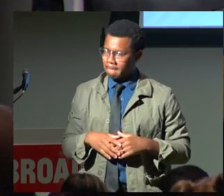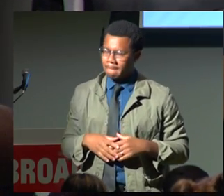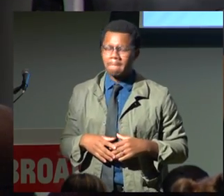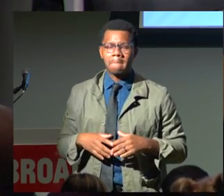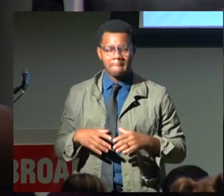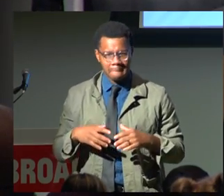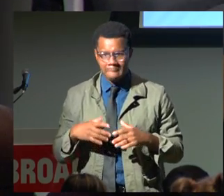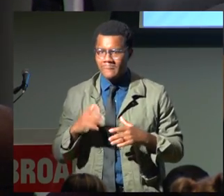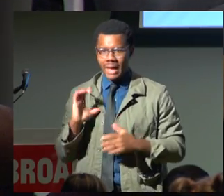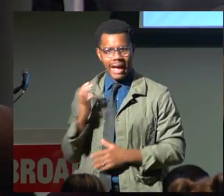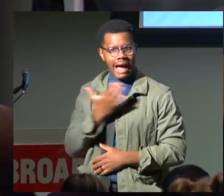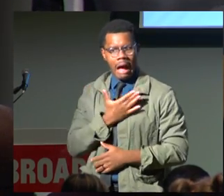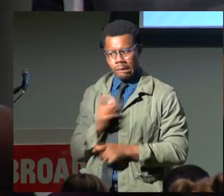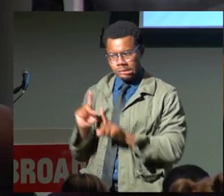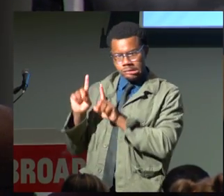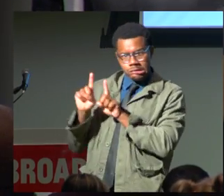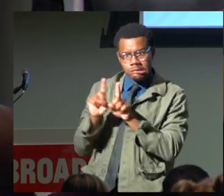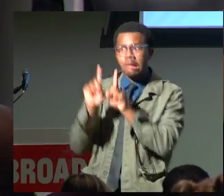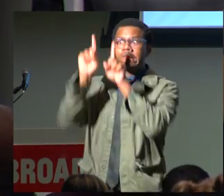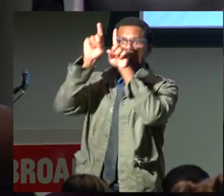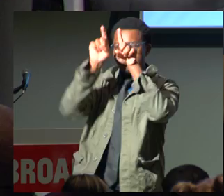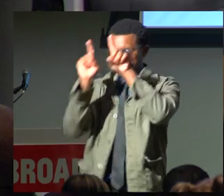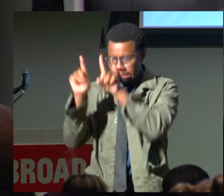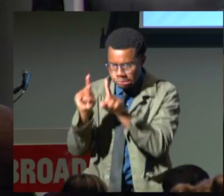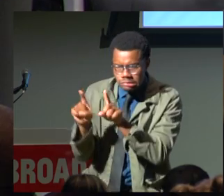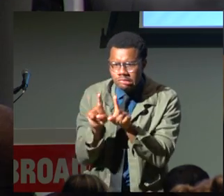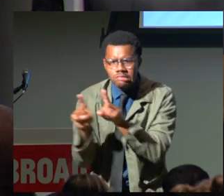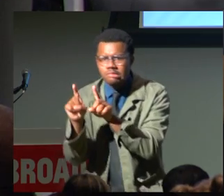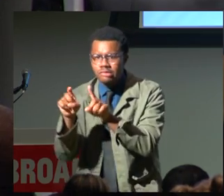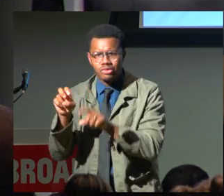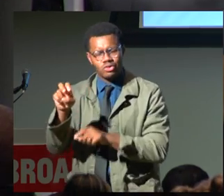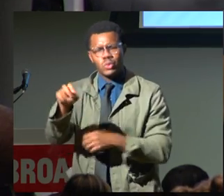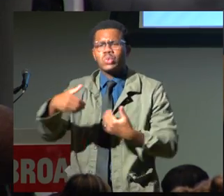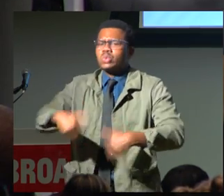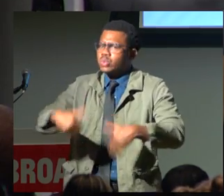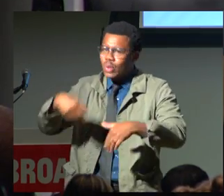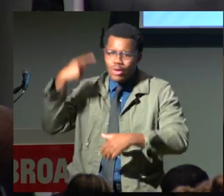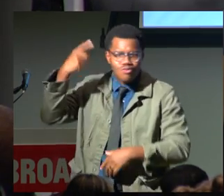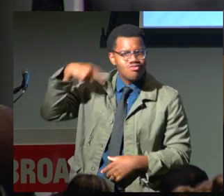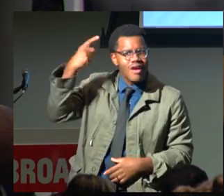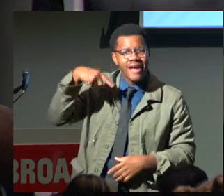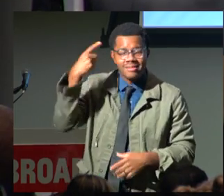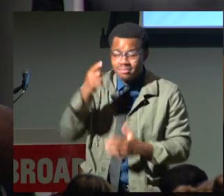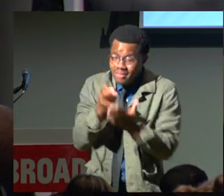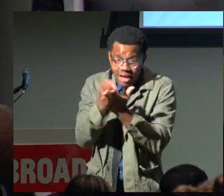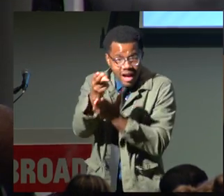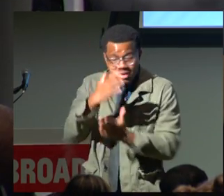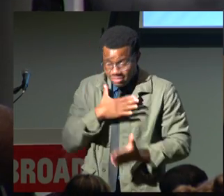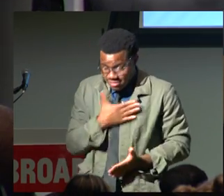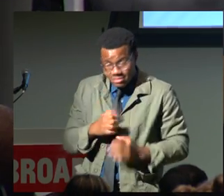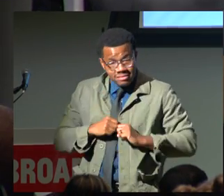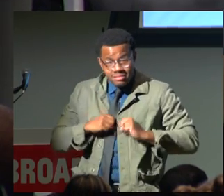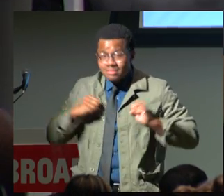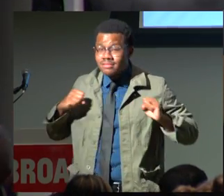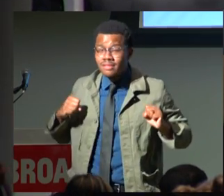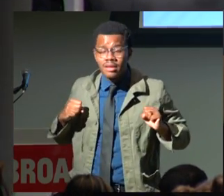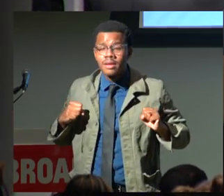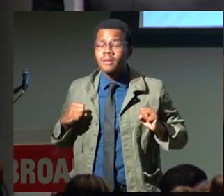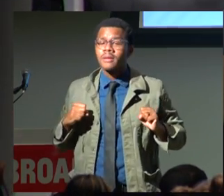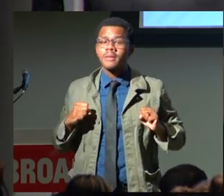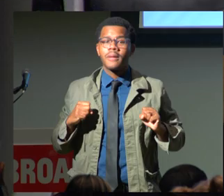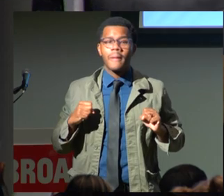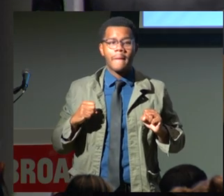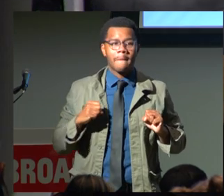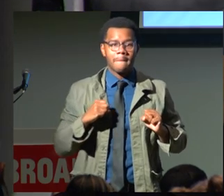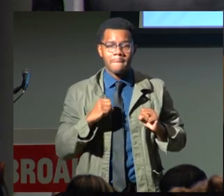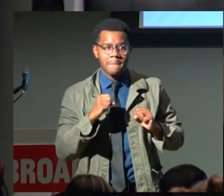Crazy journey, roller coaster trip. And I'm just being honest, been wild ride. But I love Ashley and Gordy have